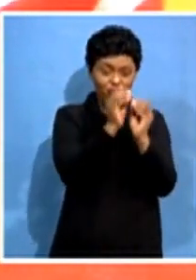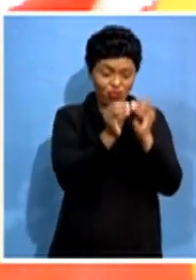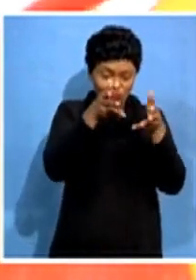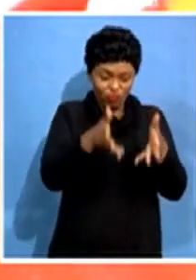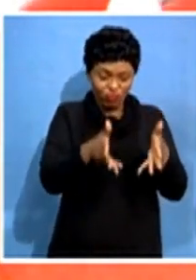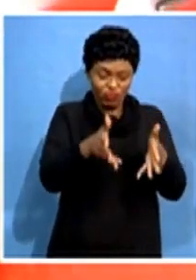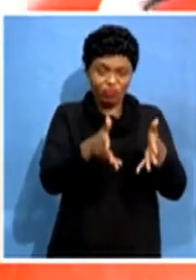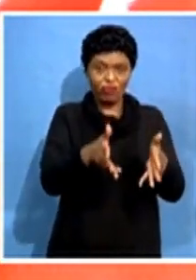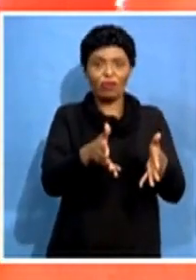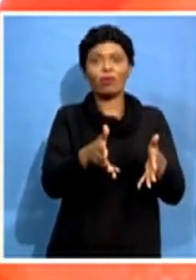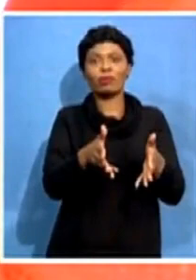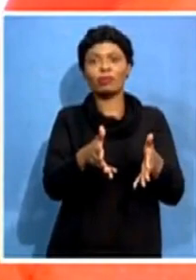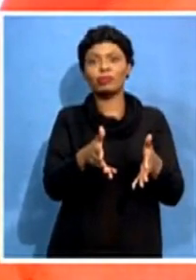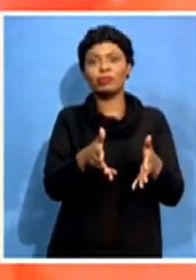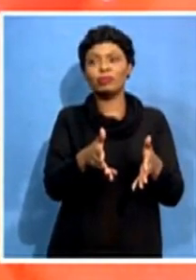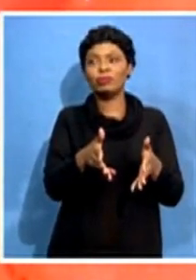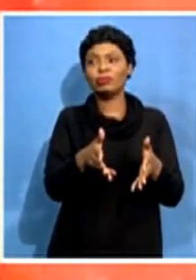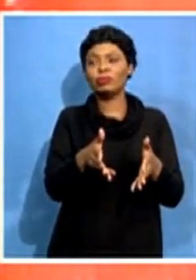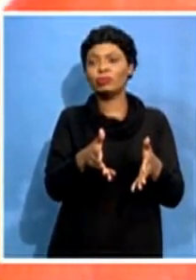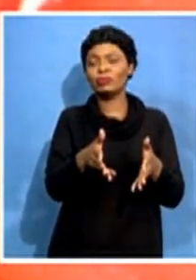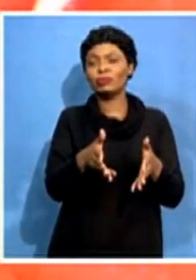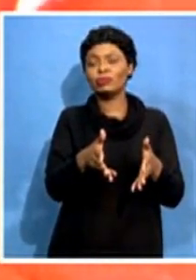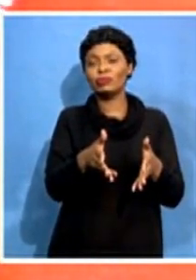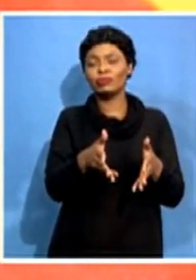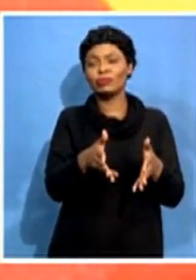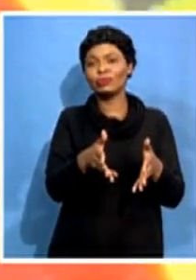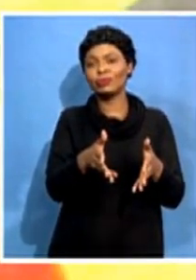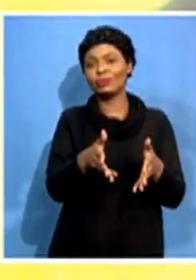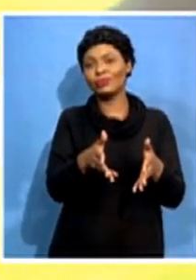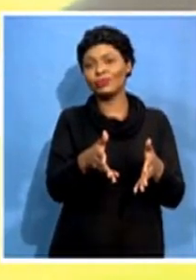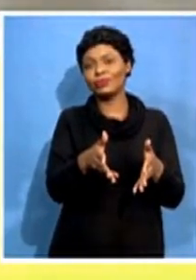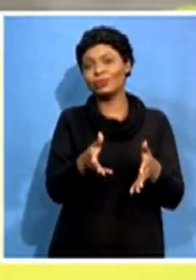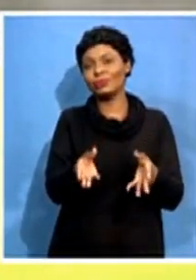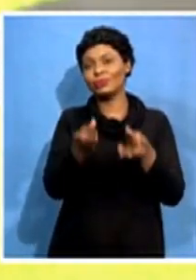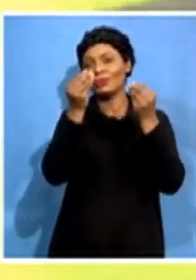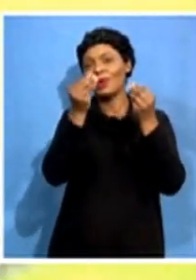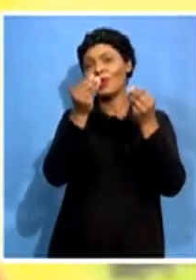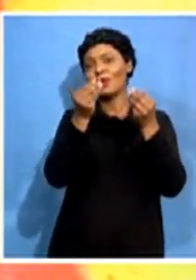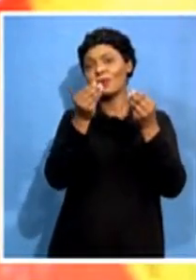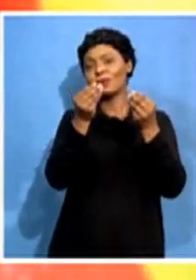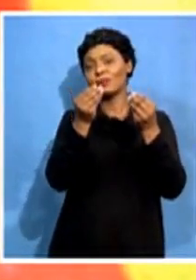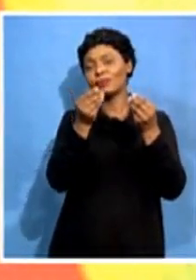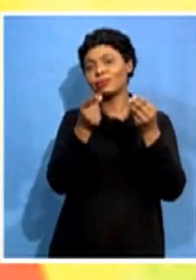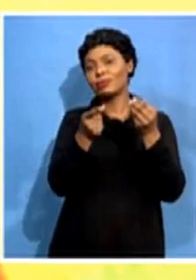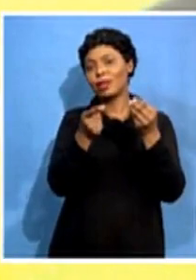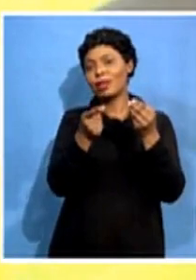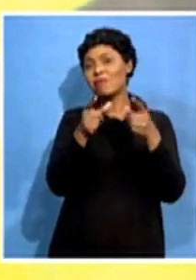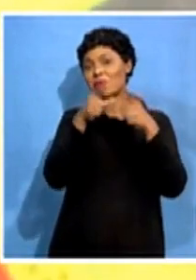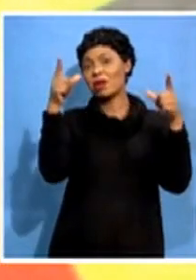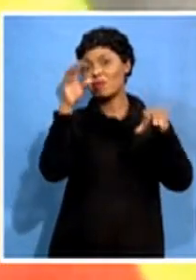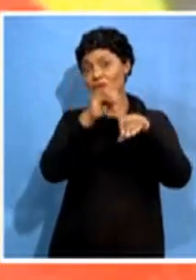to the port. To the port, they Yes. have to go through there. Has been a big problem. Now we are working on a